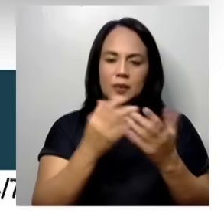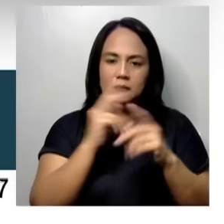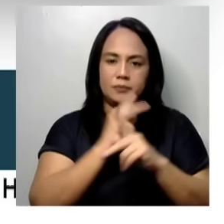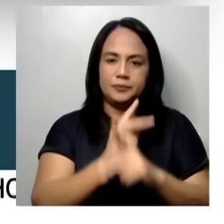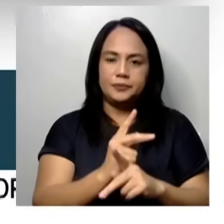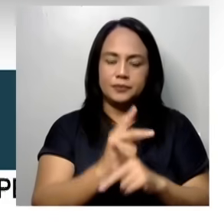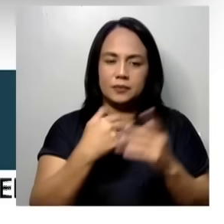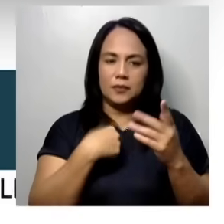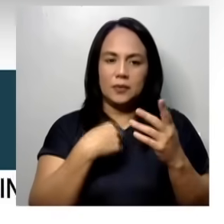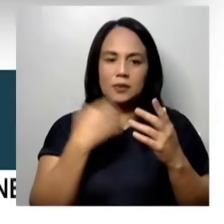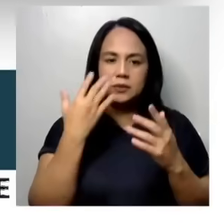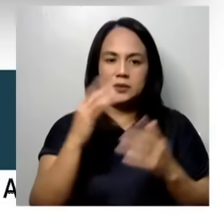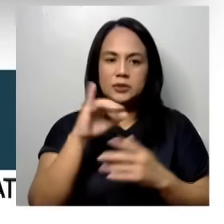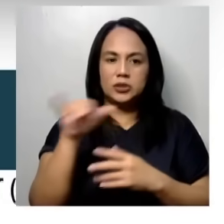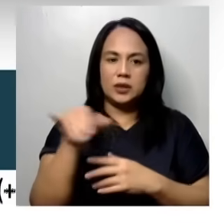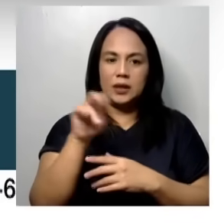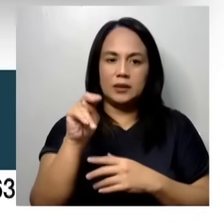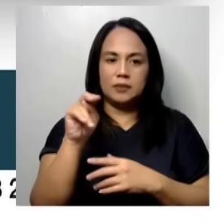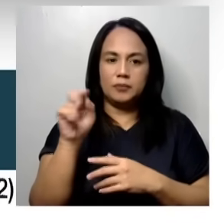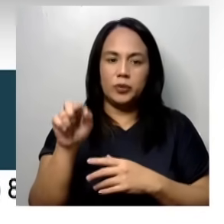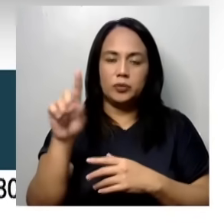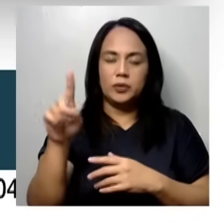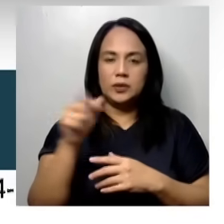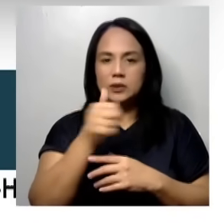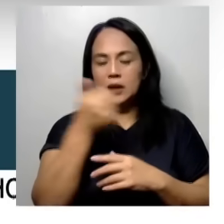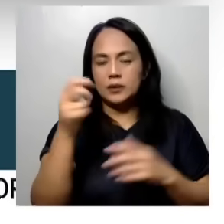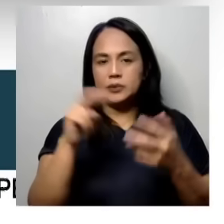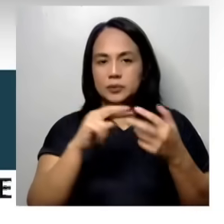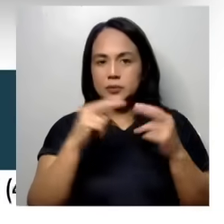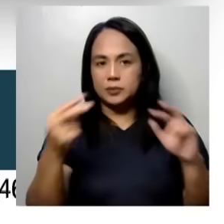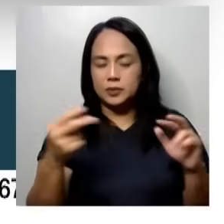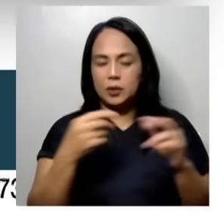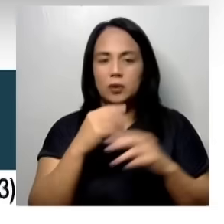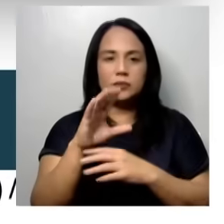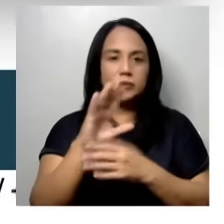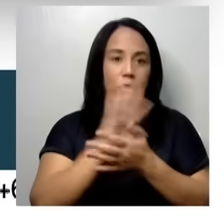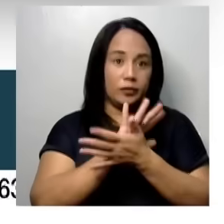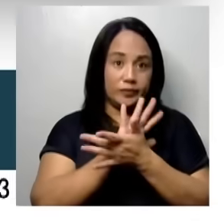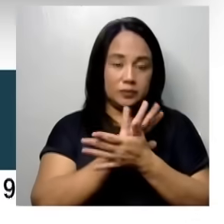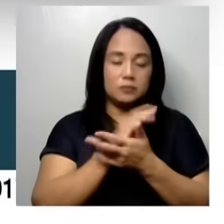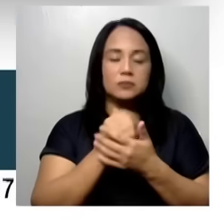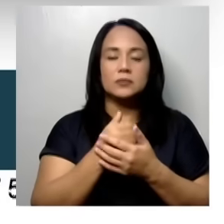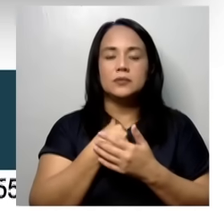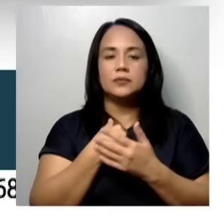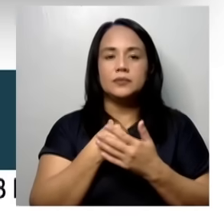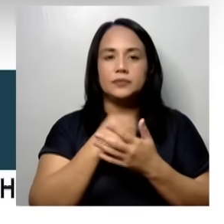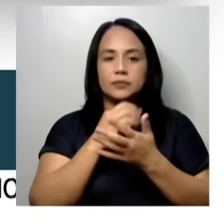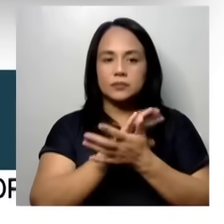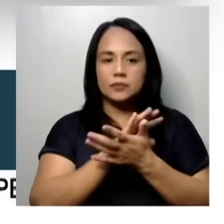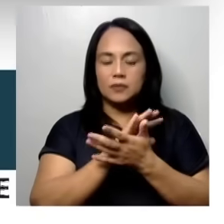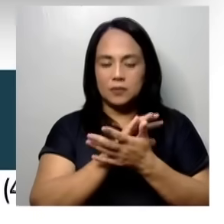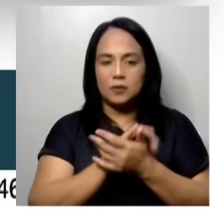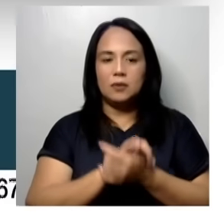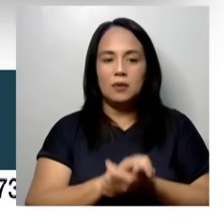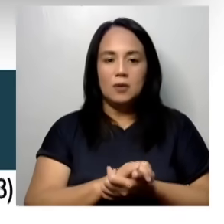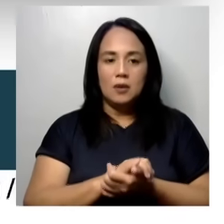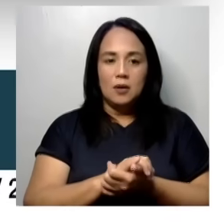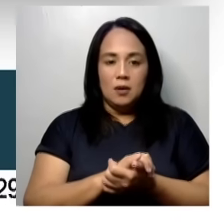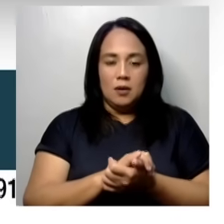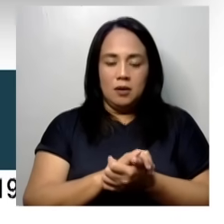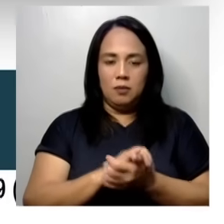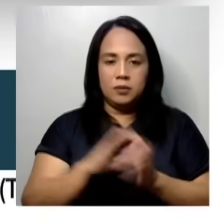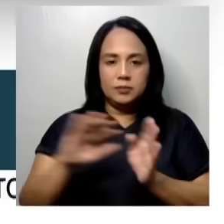from JN.1 and other variants of SARS-CoV-2, the virus that causes COVID-19. Aside from